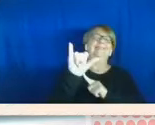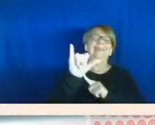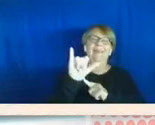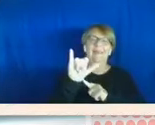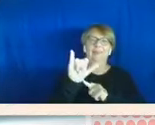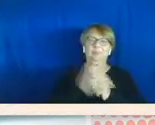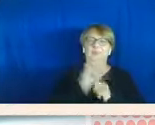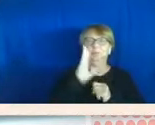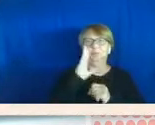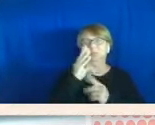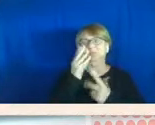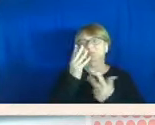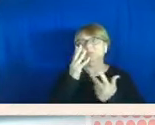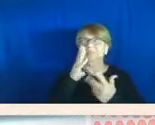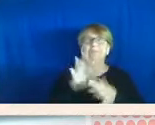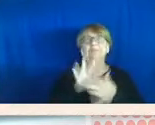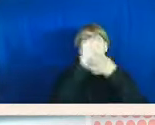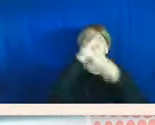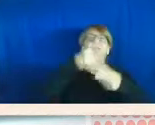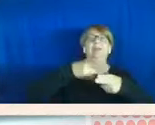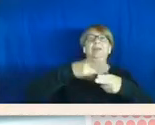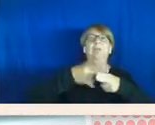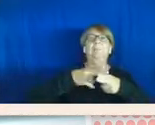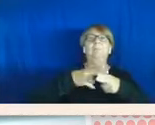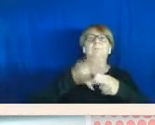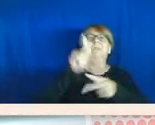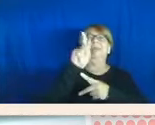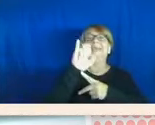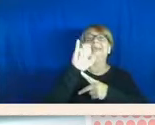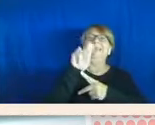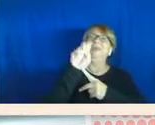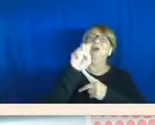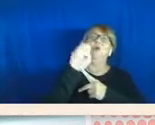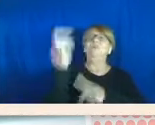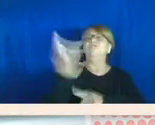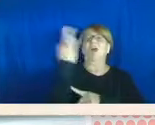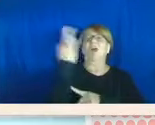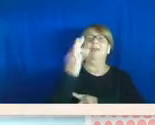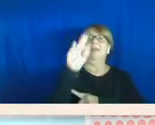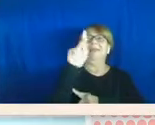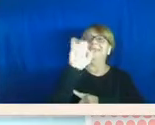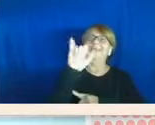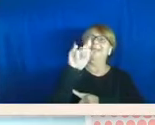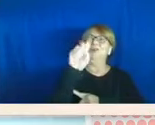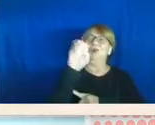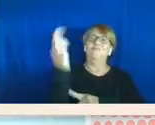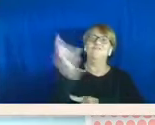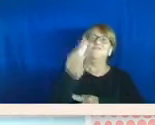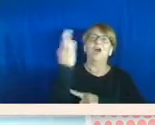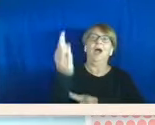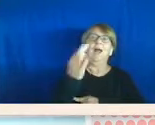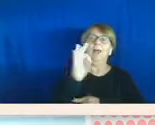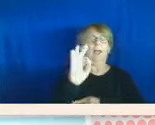special name, Joe. It is a keynote Friday. Nice. Keynote Friday. We had Where in the world did you come up with that, Jeremy?